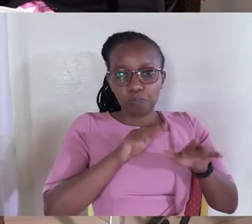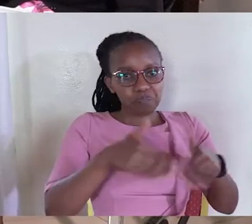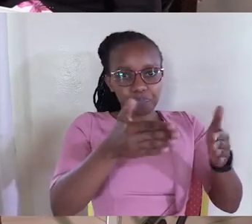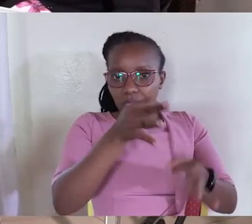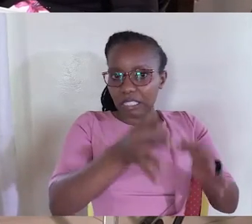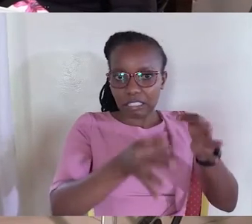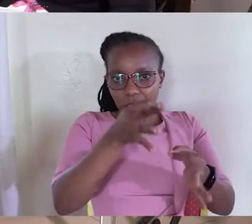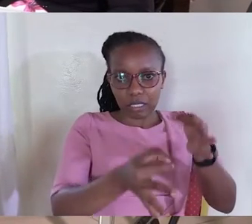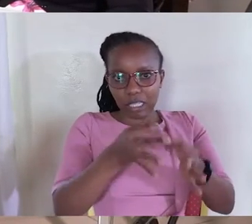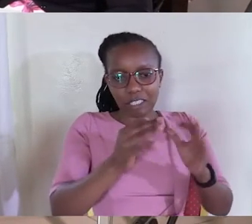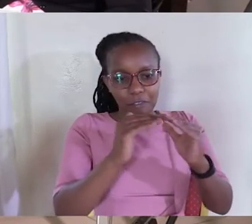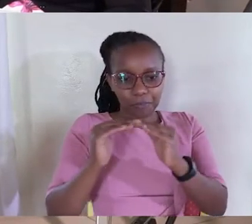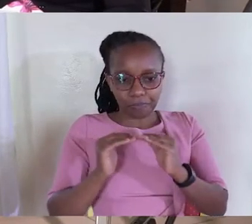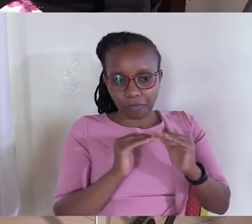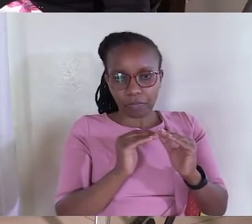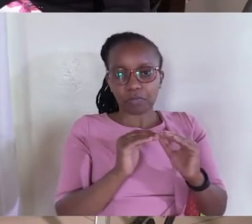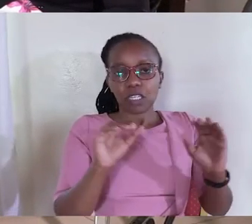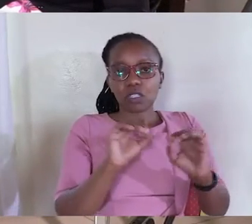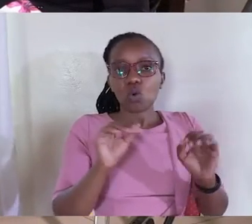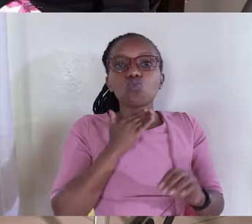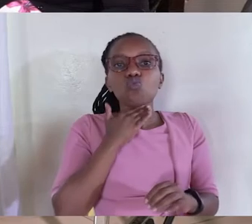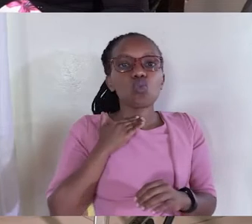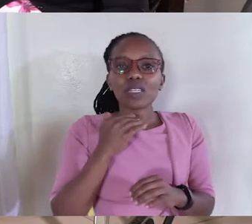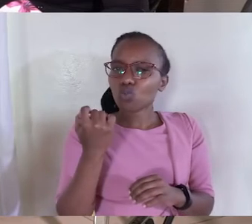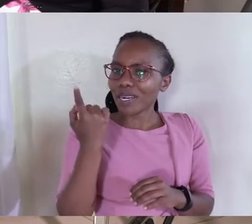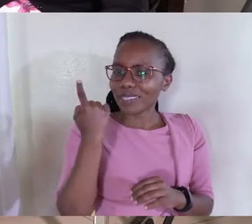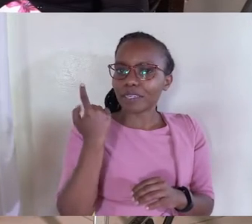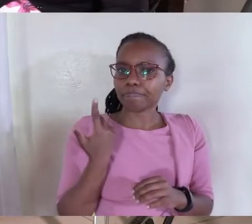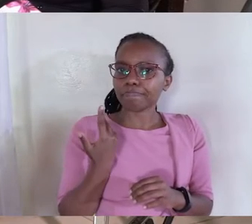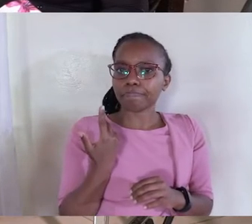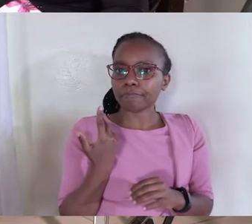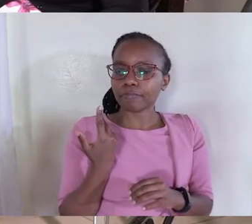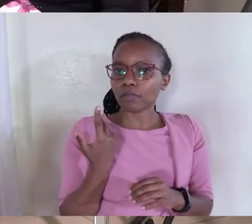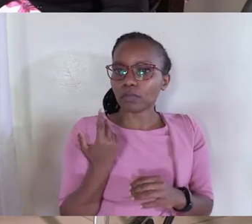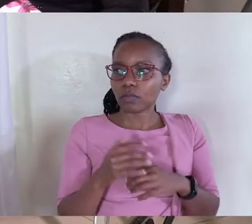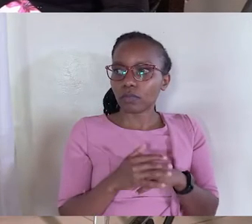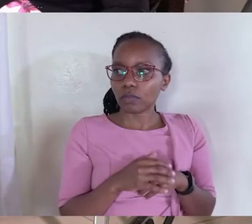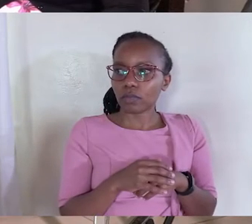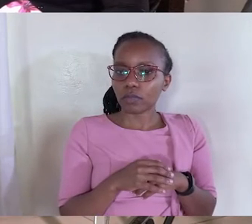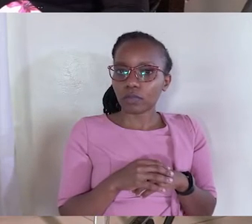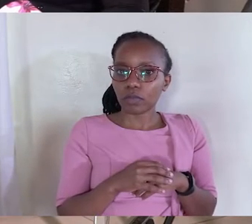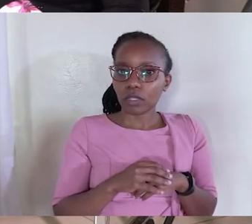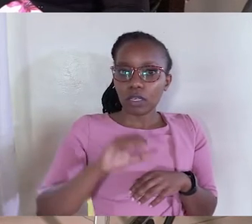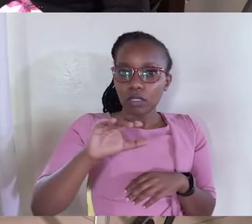justice. And so we just wanted to get from you, what is the place of